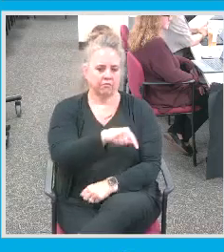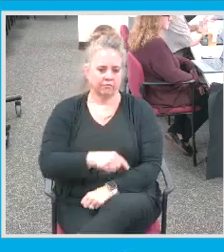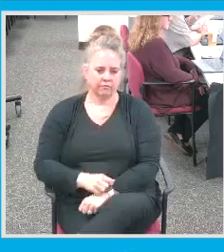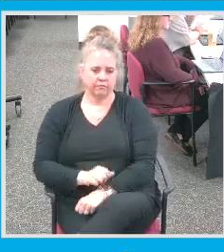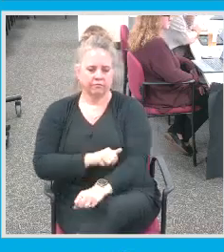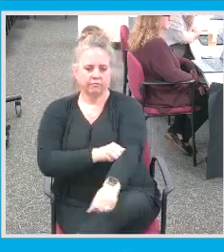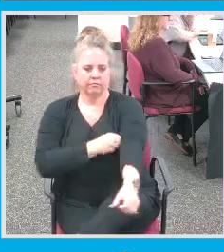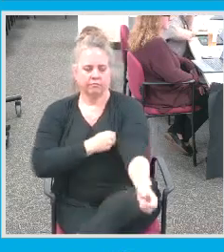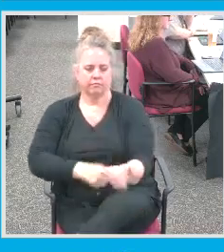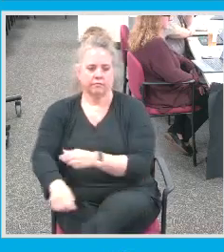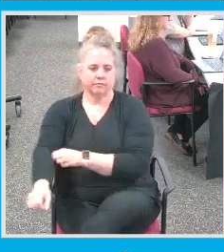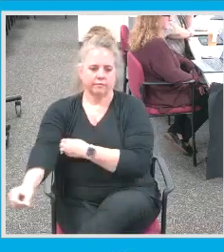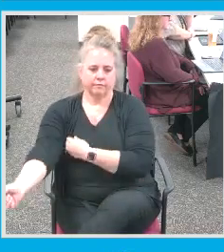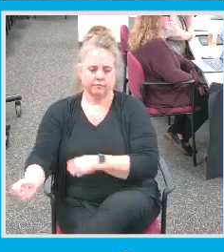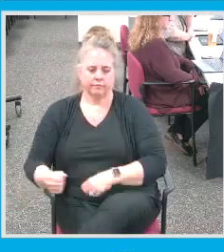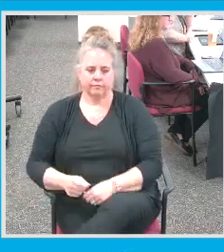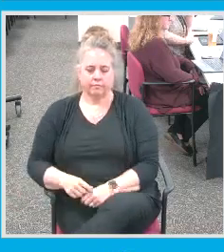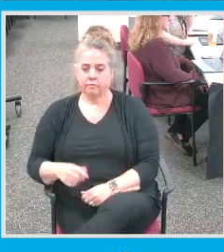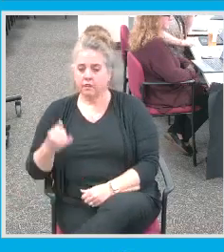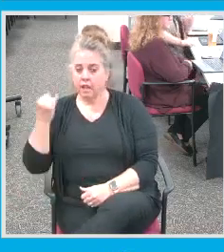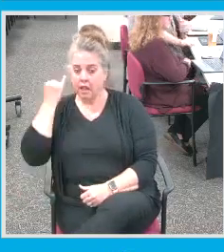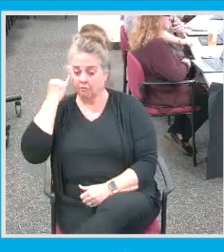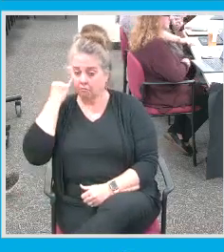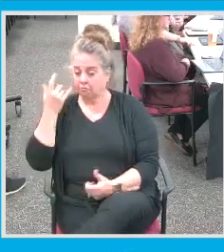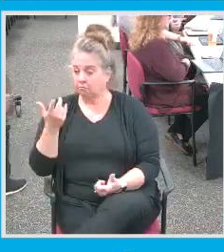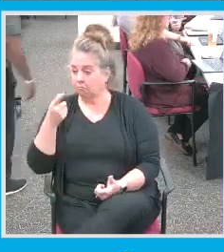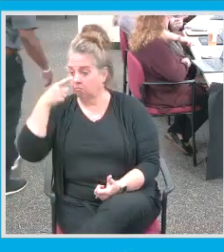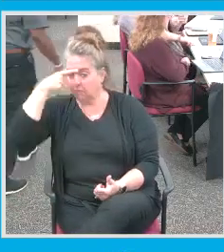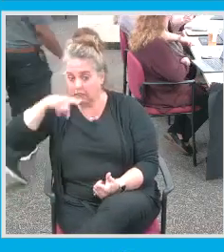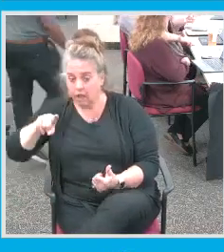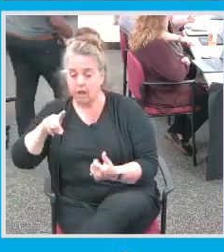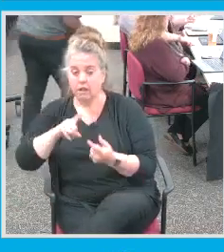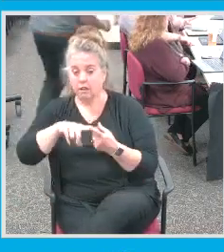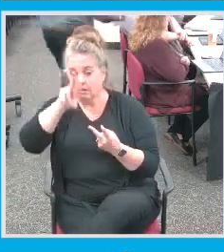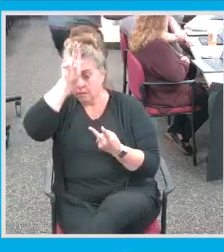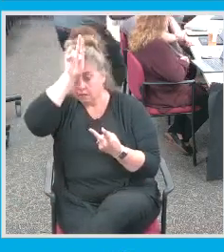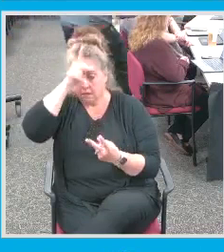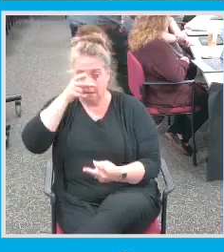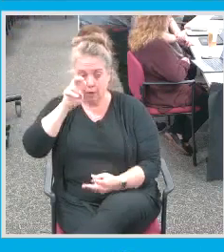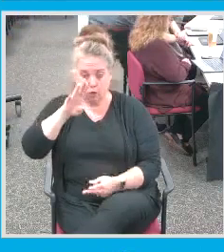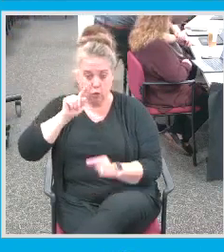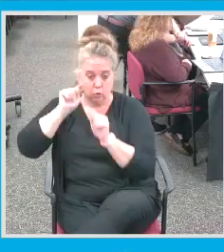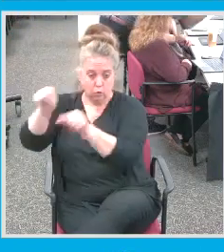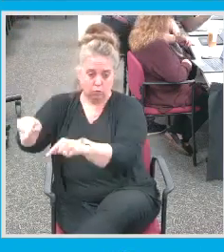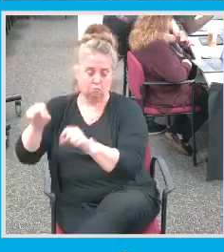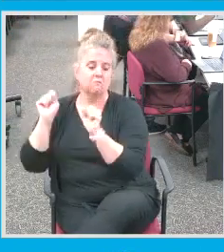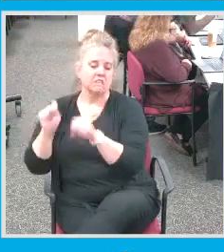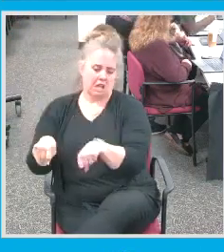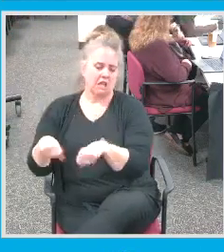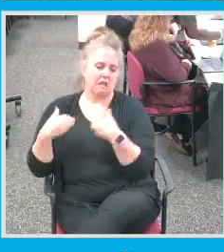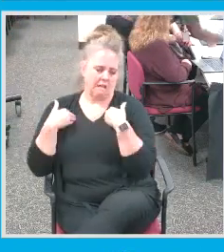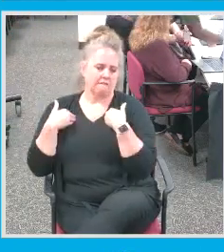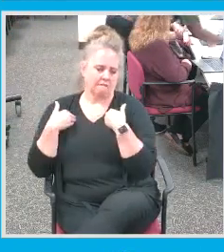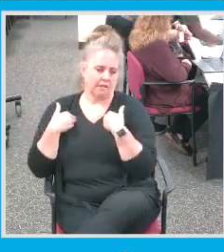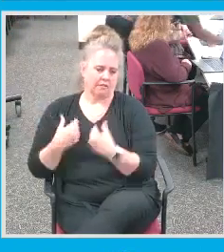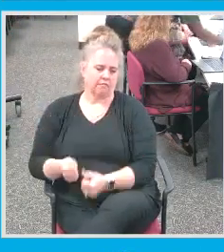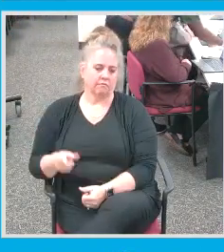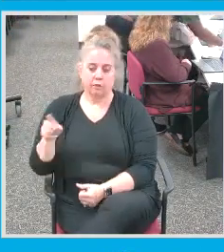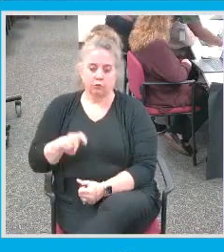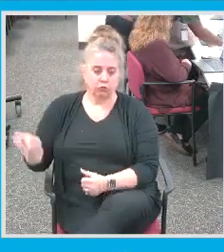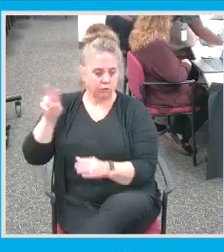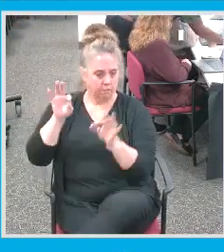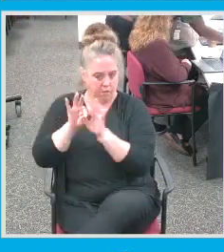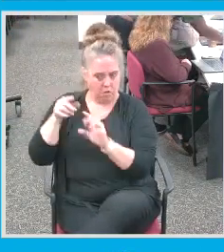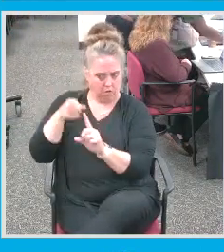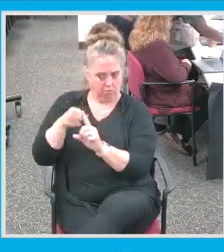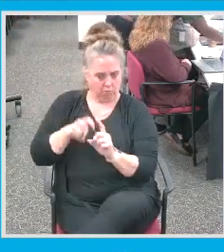to Peru or something like that, we're able to vaccinate them appropriately for that travel and educate them so they can travel safely, have a great time, and come back. And then our mobile